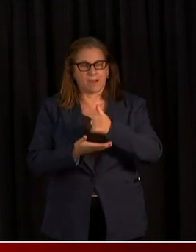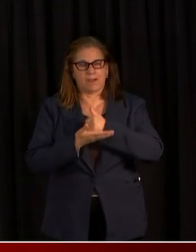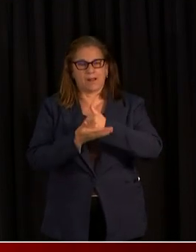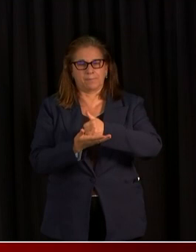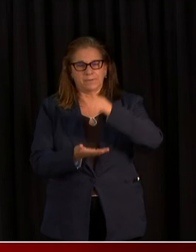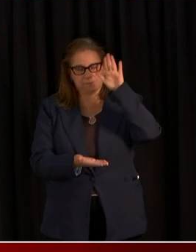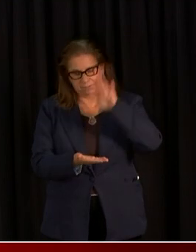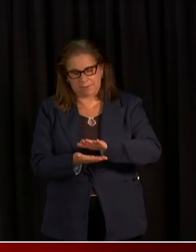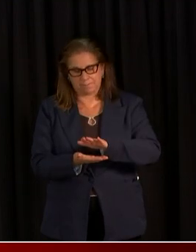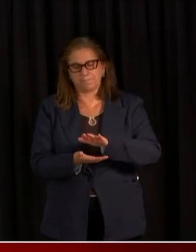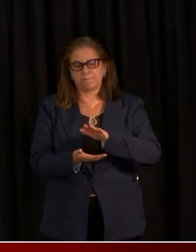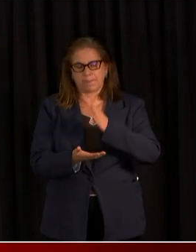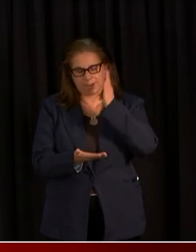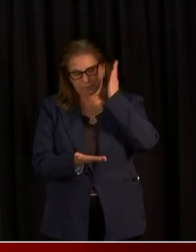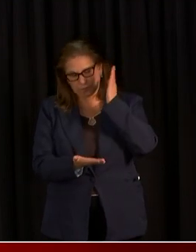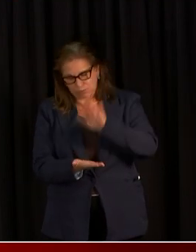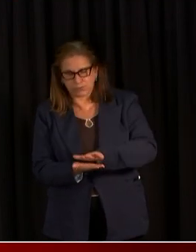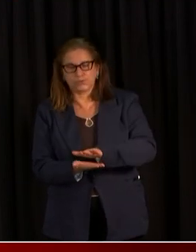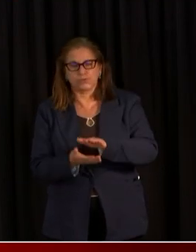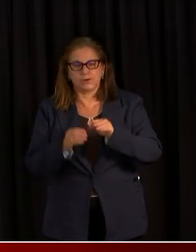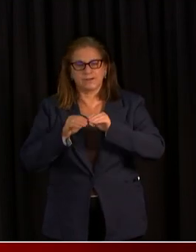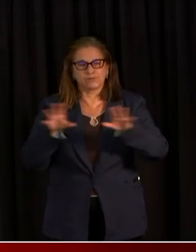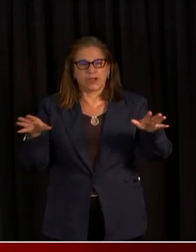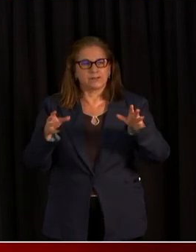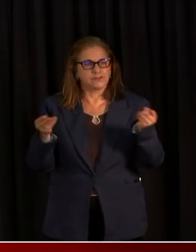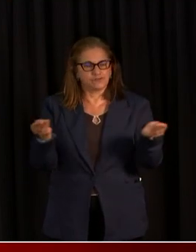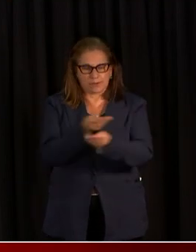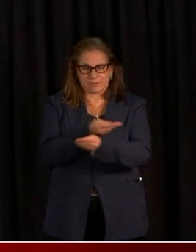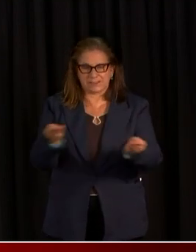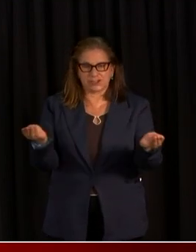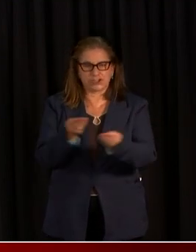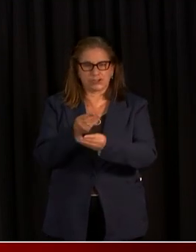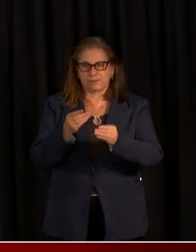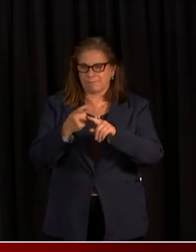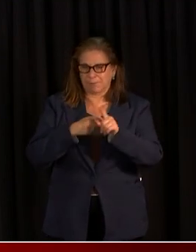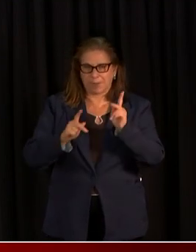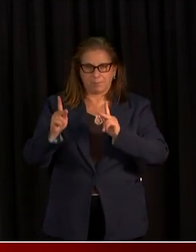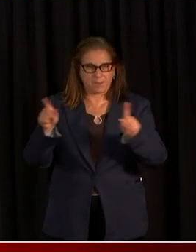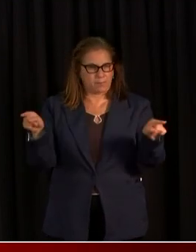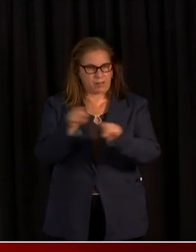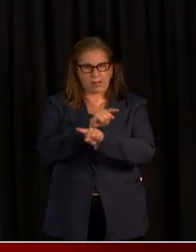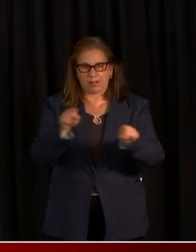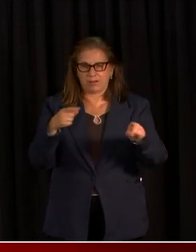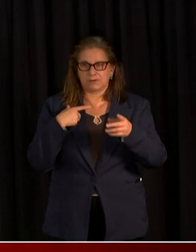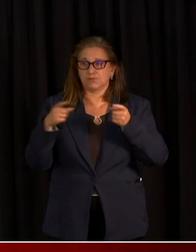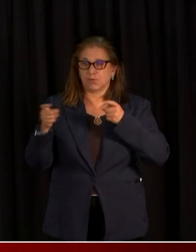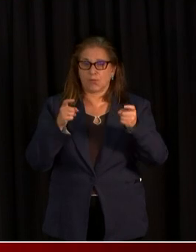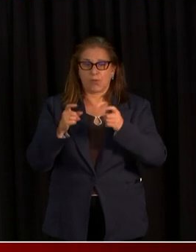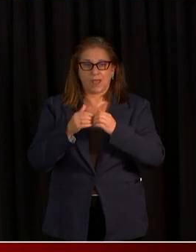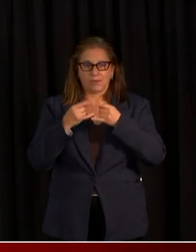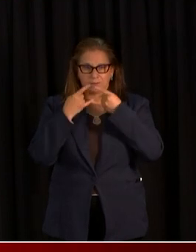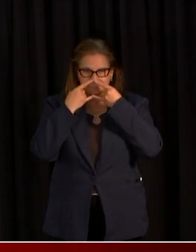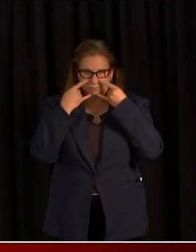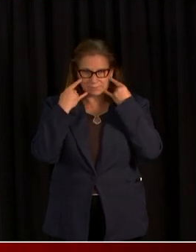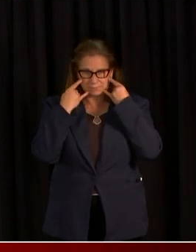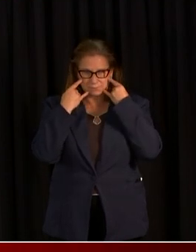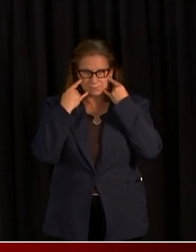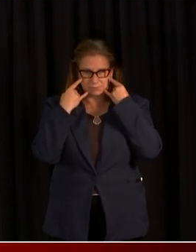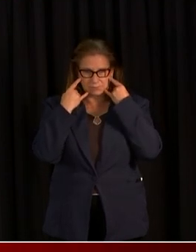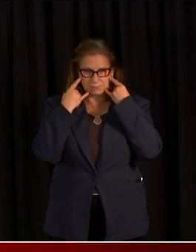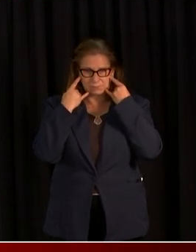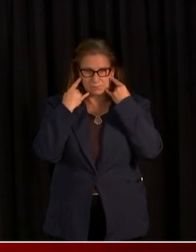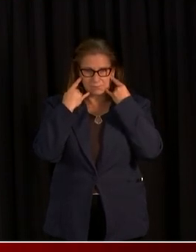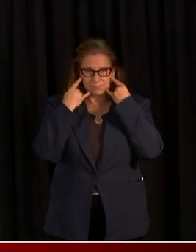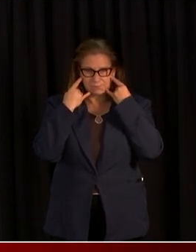and get the virus under control. Ideally, we would have more coordination at the